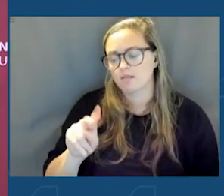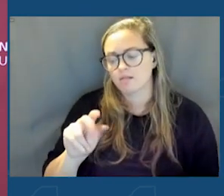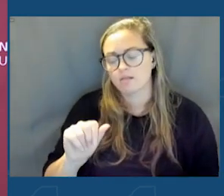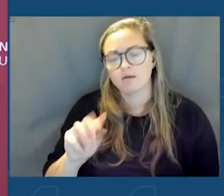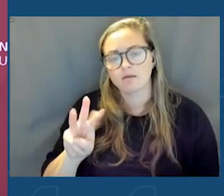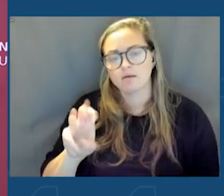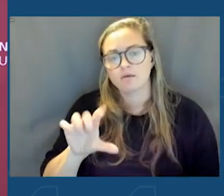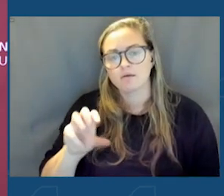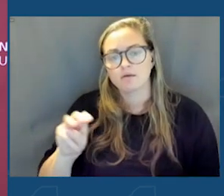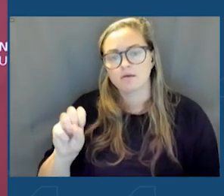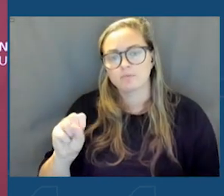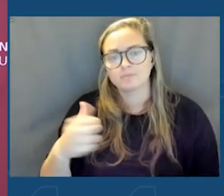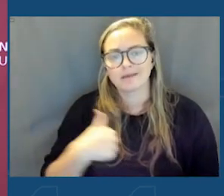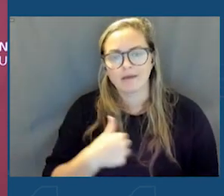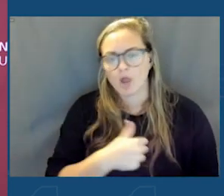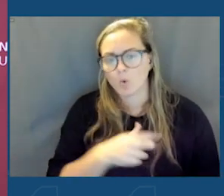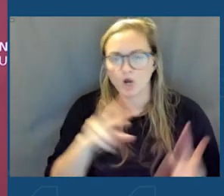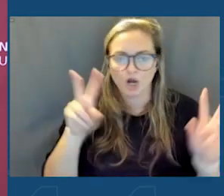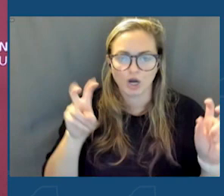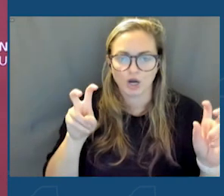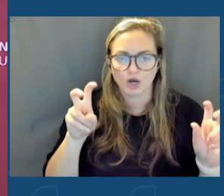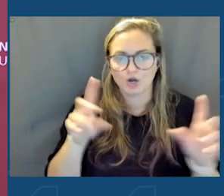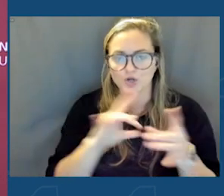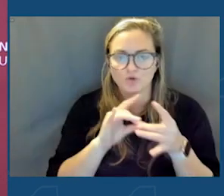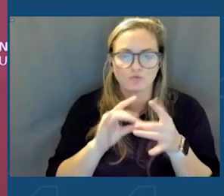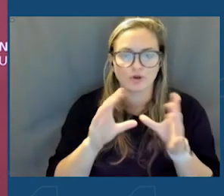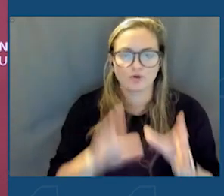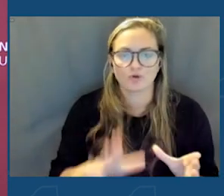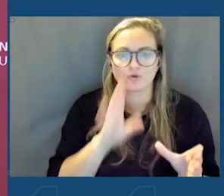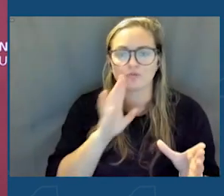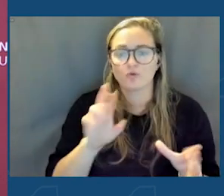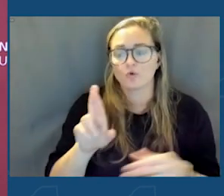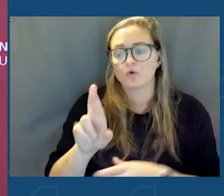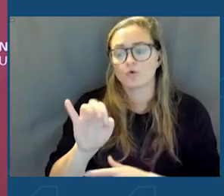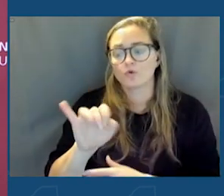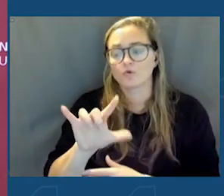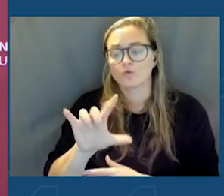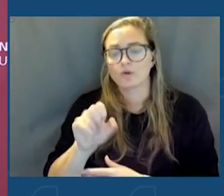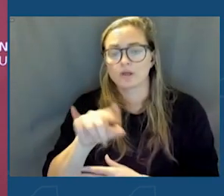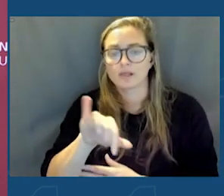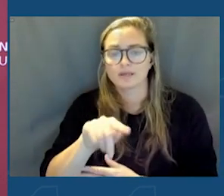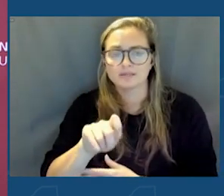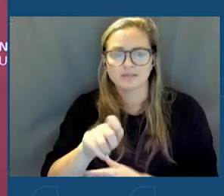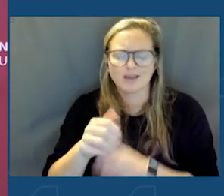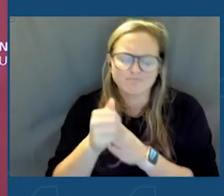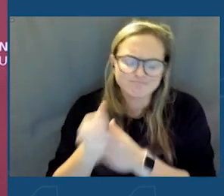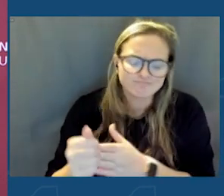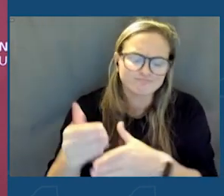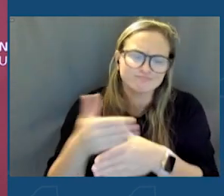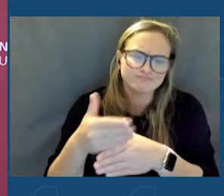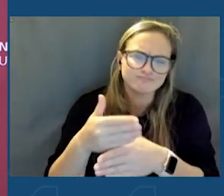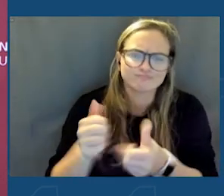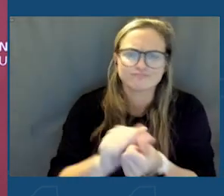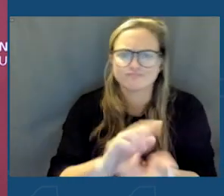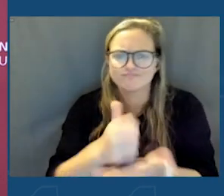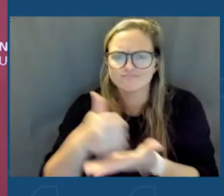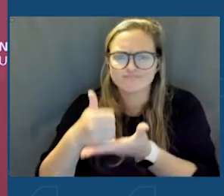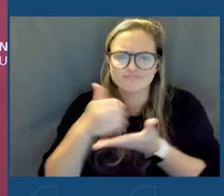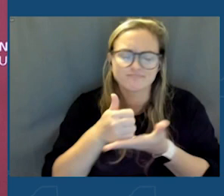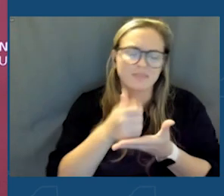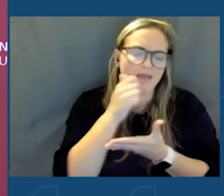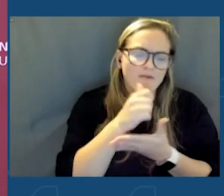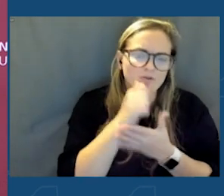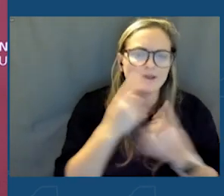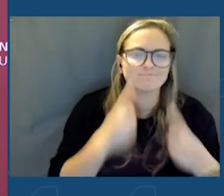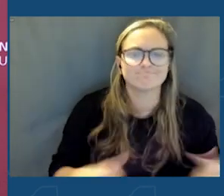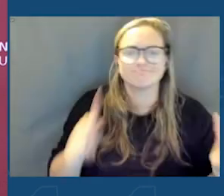our quote-unquote director of real estate, has shepherded and stewarded the day-to-day execution of this